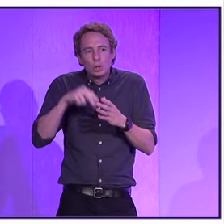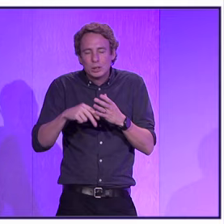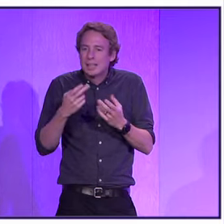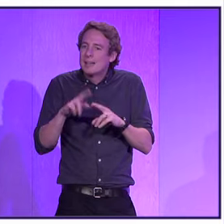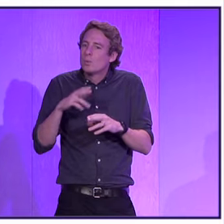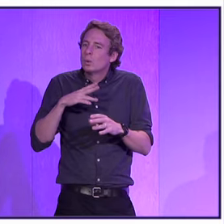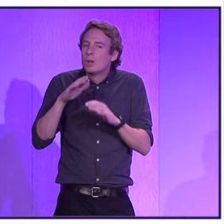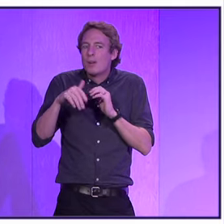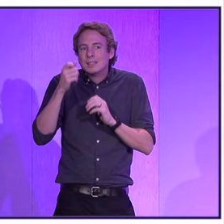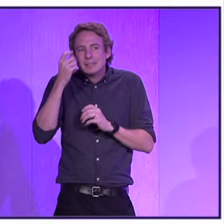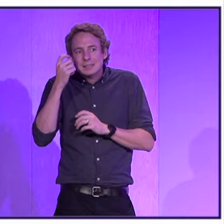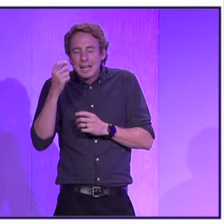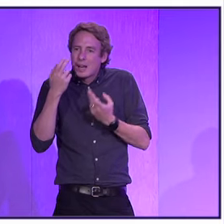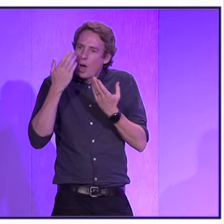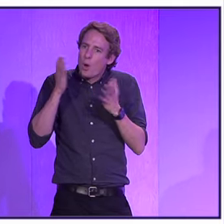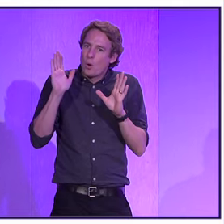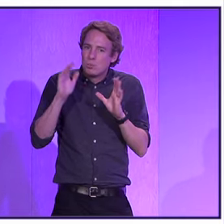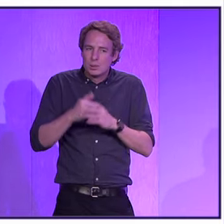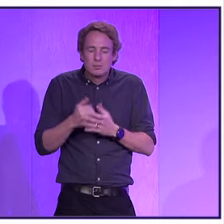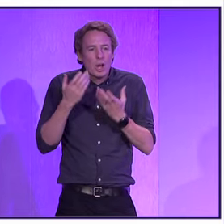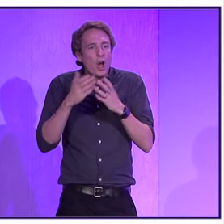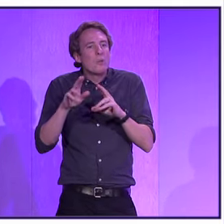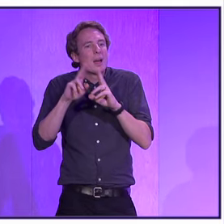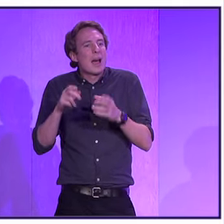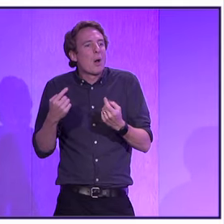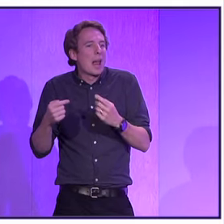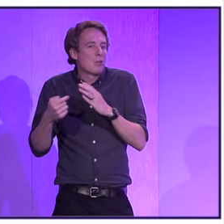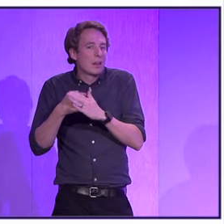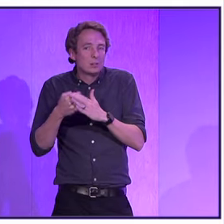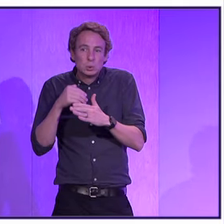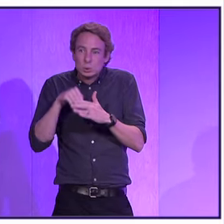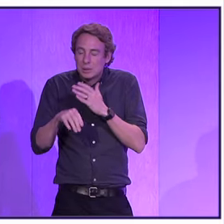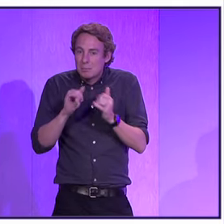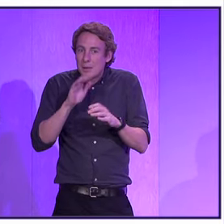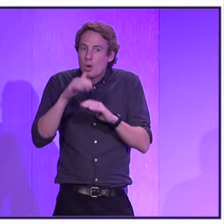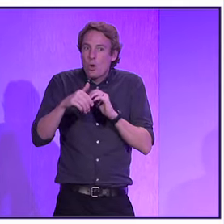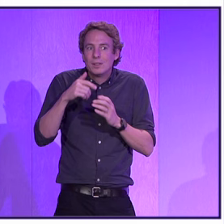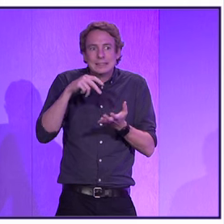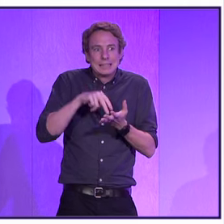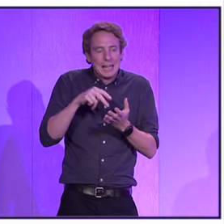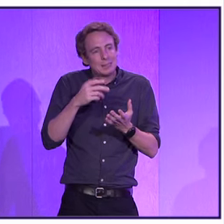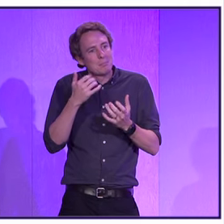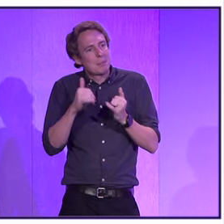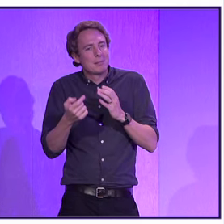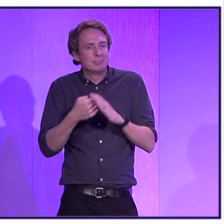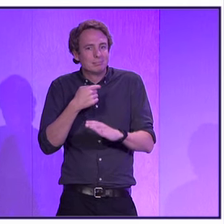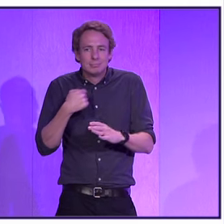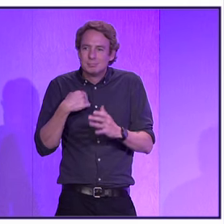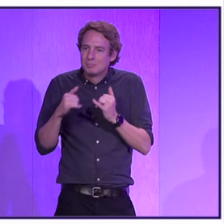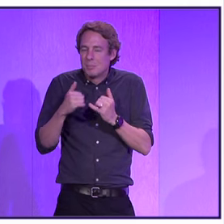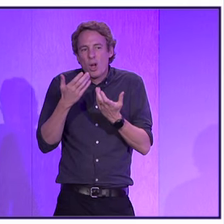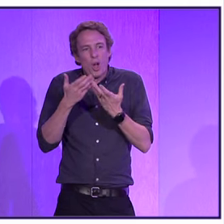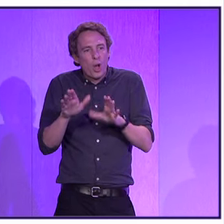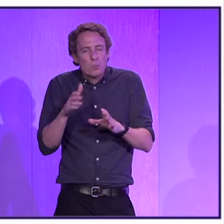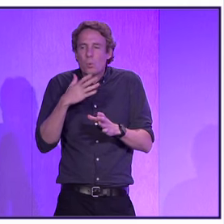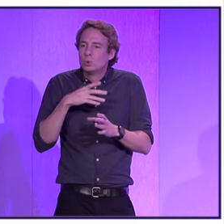want to overstand this, open wide. Open up your house, make the refugee come in. You might overstand and start helping. Open your imagination, go for